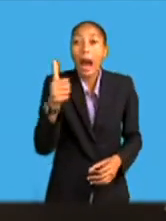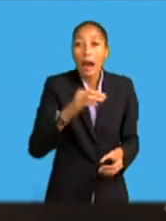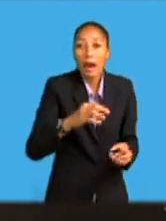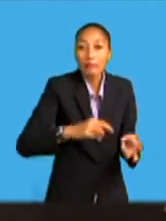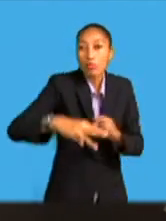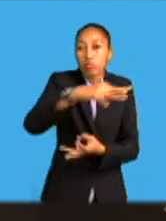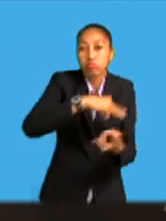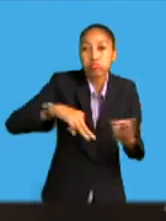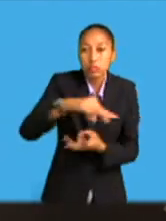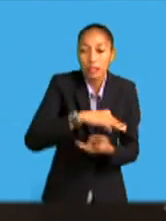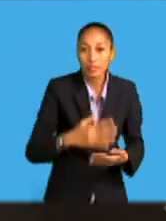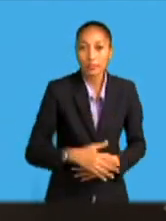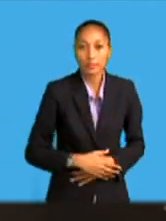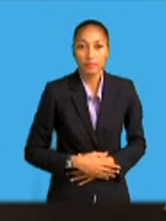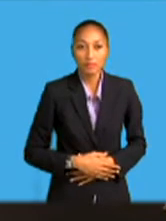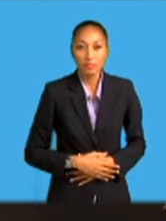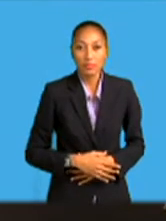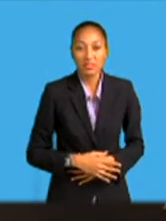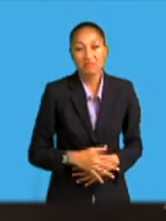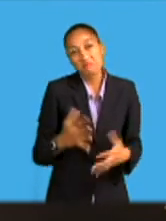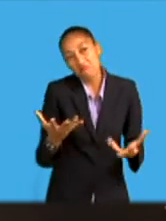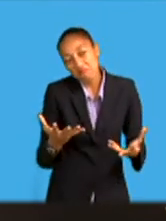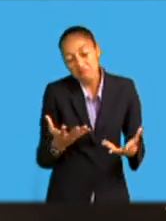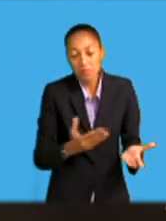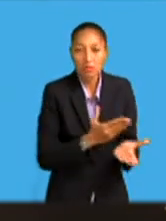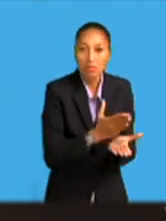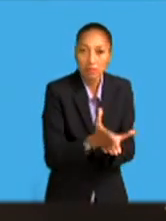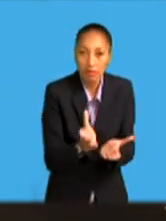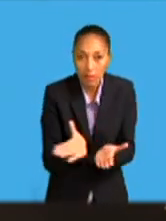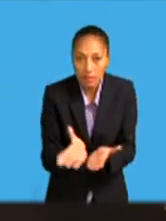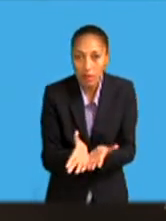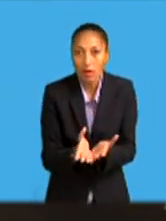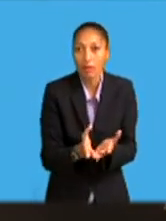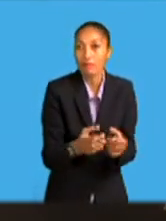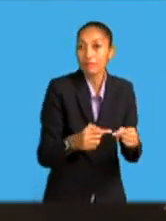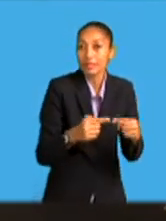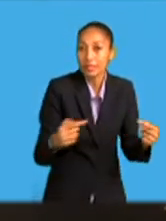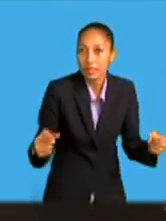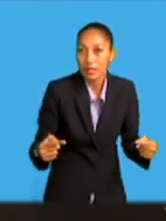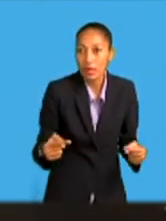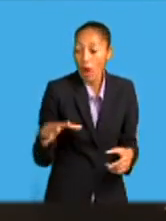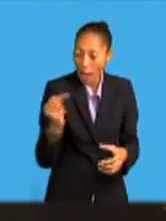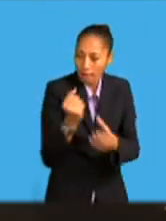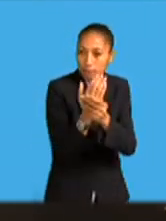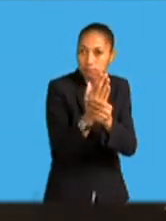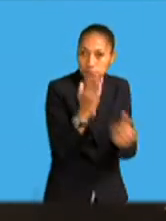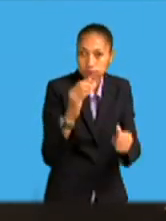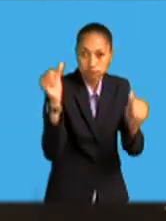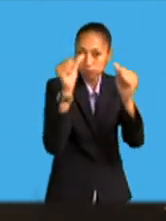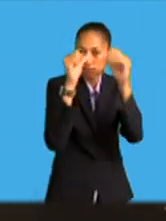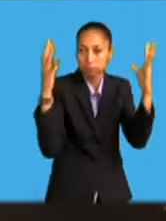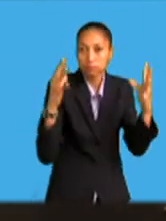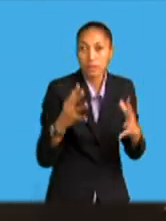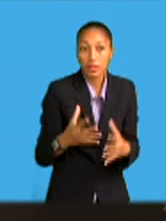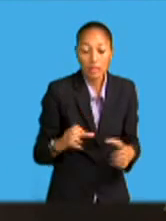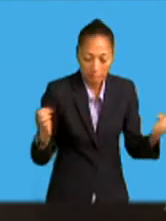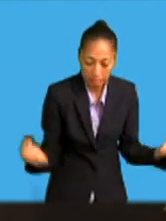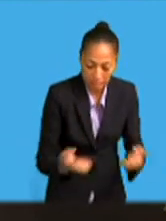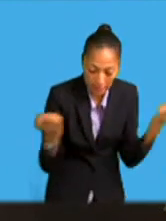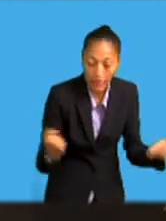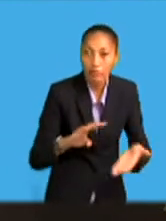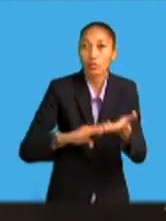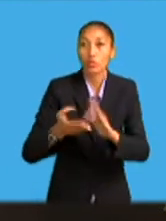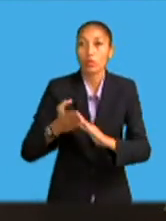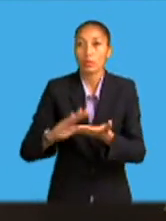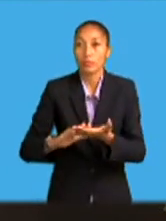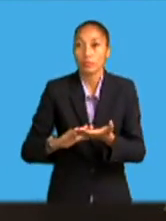devastation. Whether it is with the provision of training, equipment, or expertise, they have continued enabling communities in